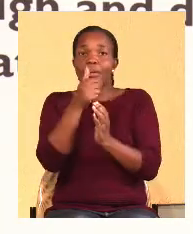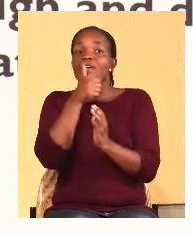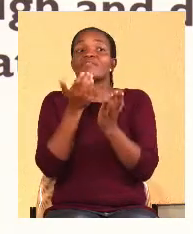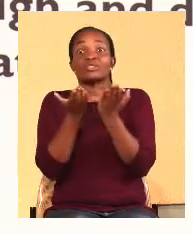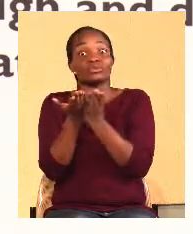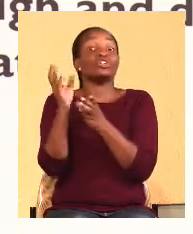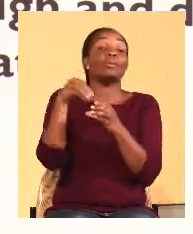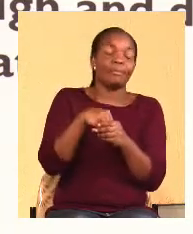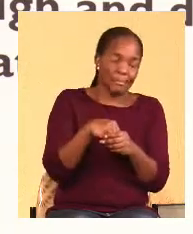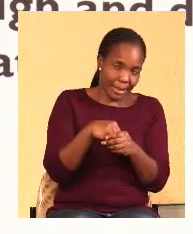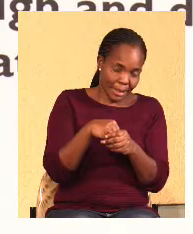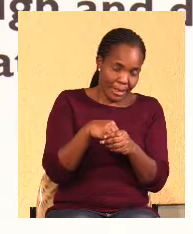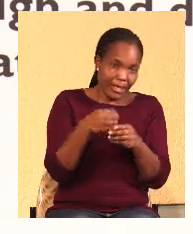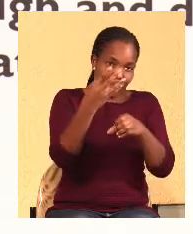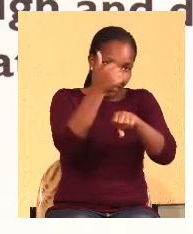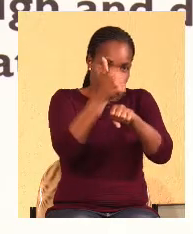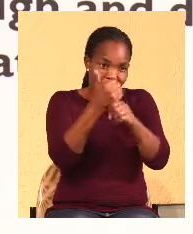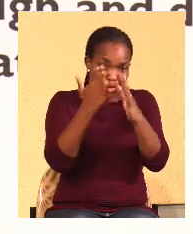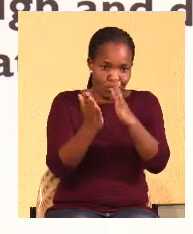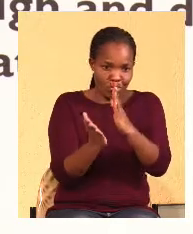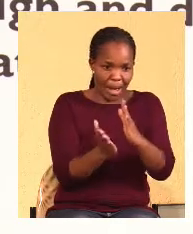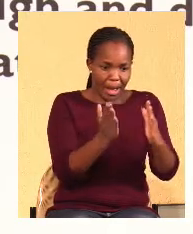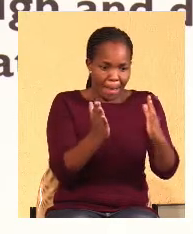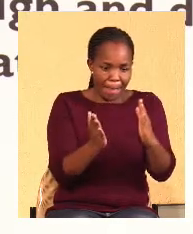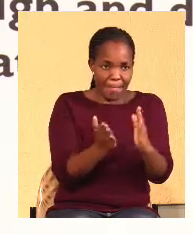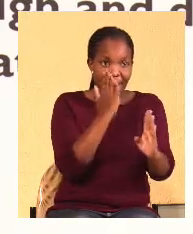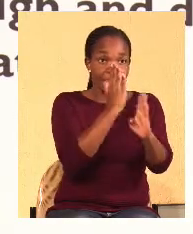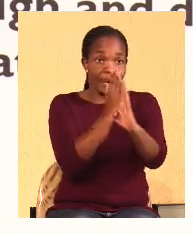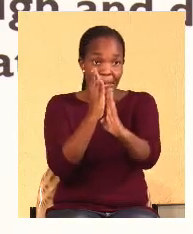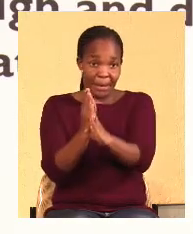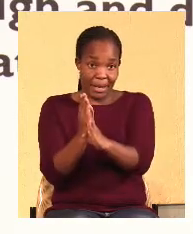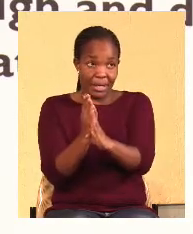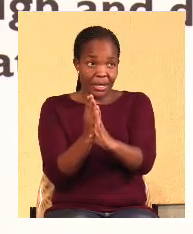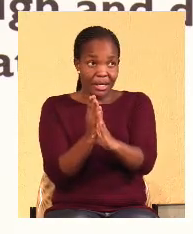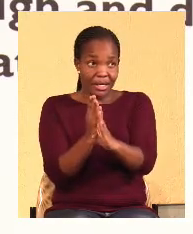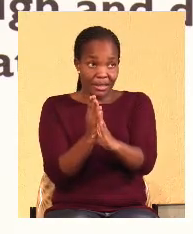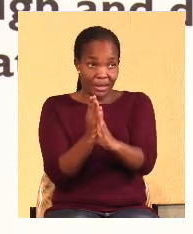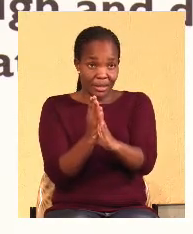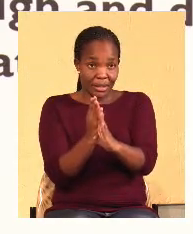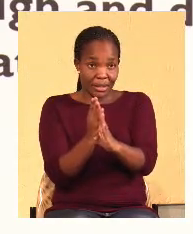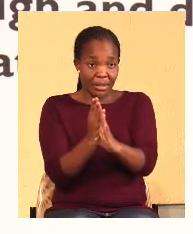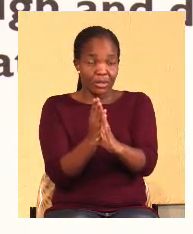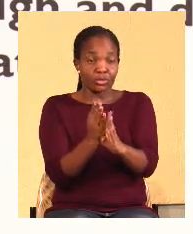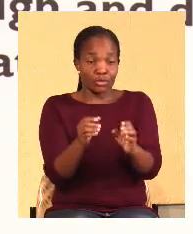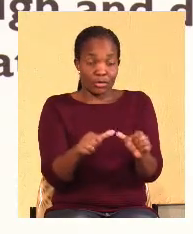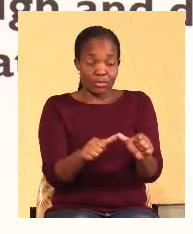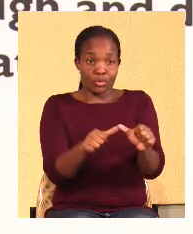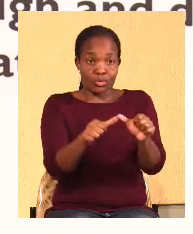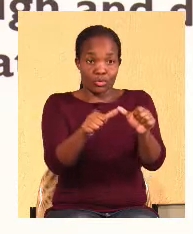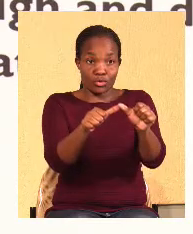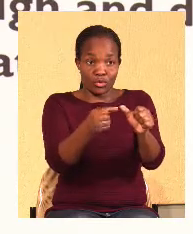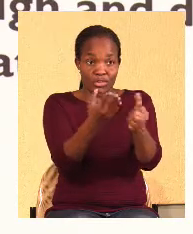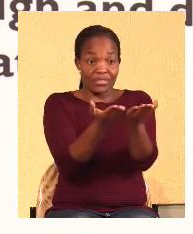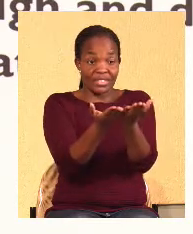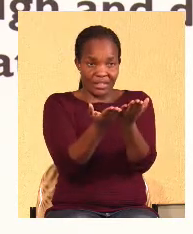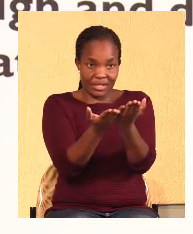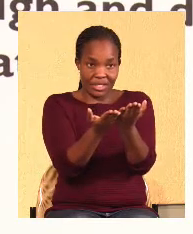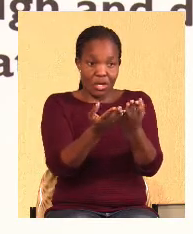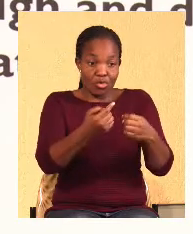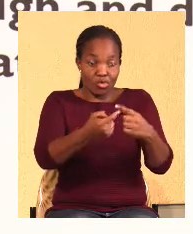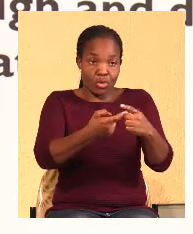suppose, to make the arrangements that they need to make for us to continue the teaching and learning process